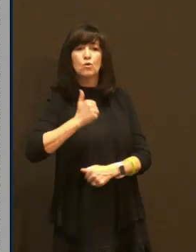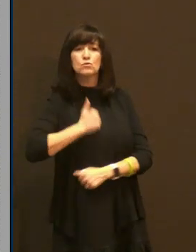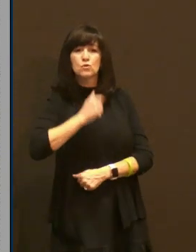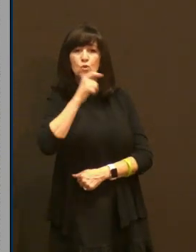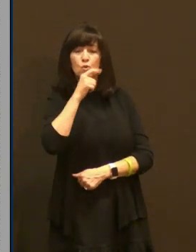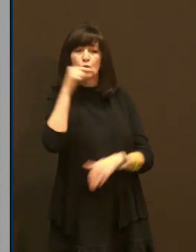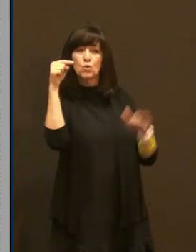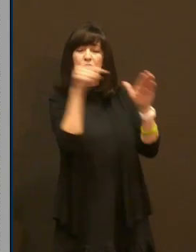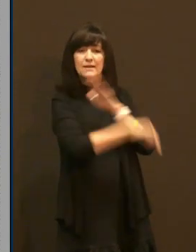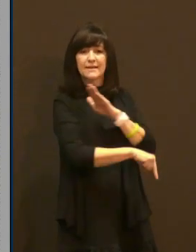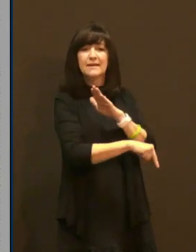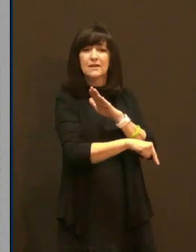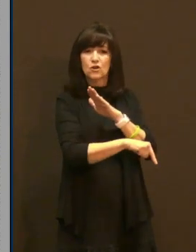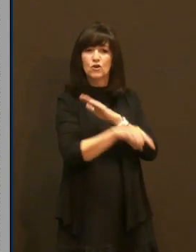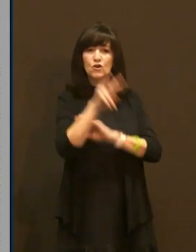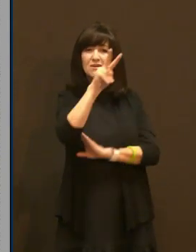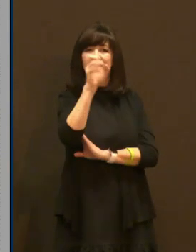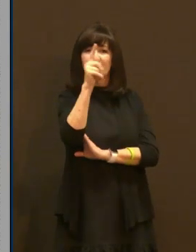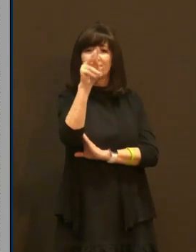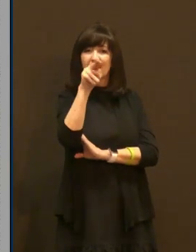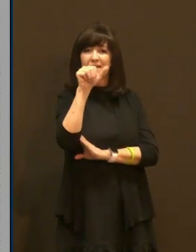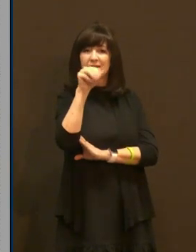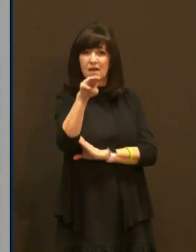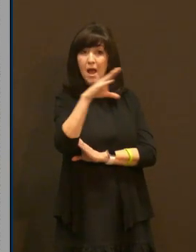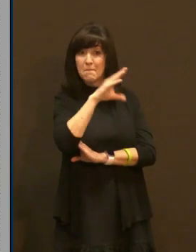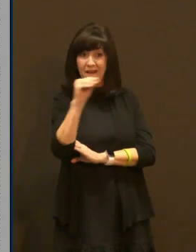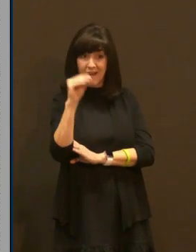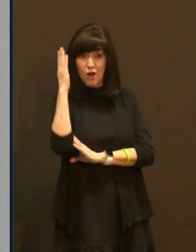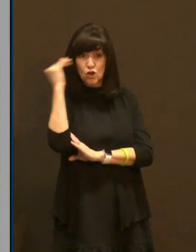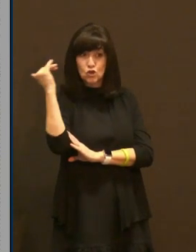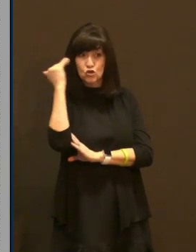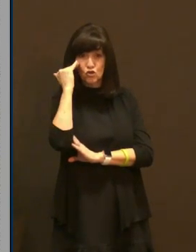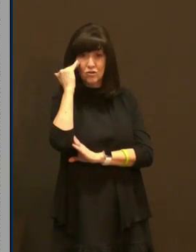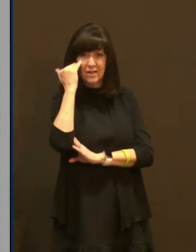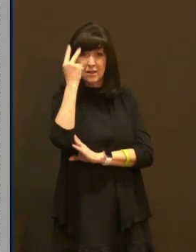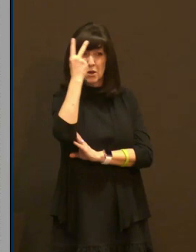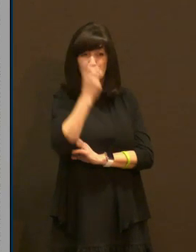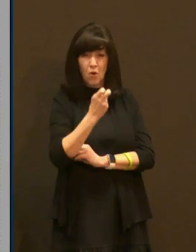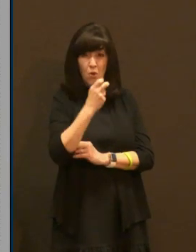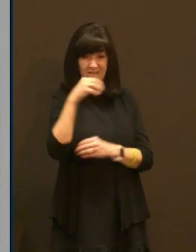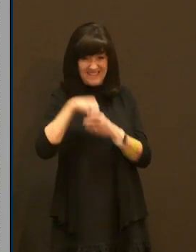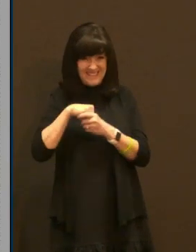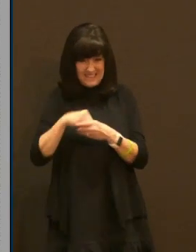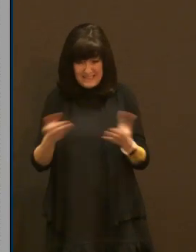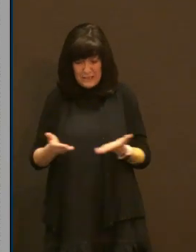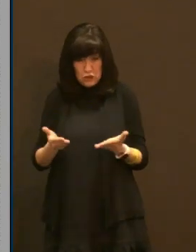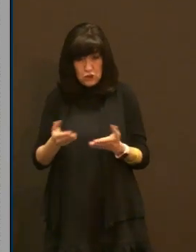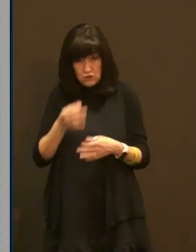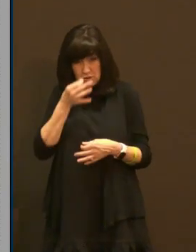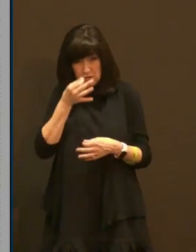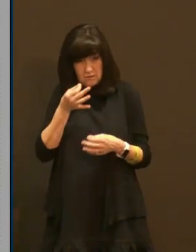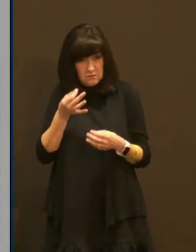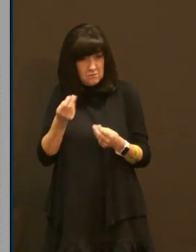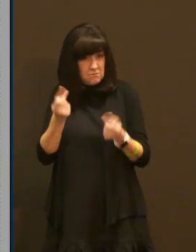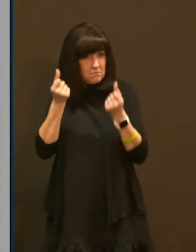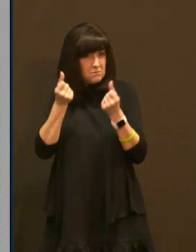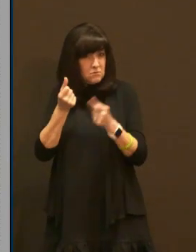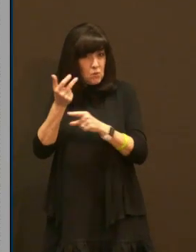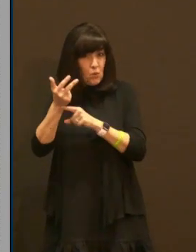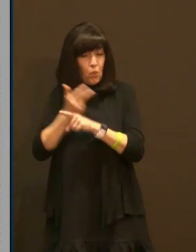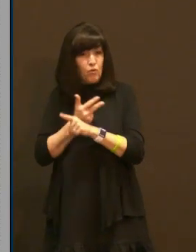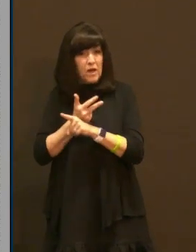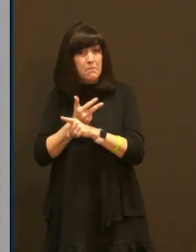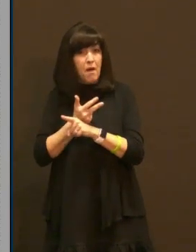in Vietnam and in Korea combined. So in 3 months, 100,000 is more than